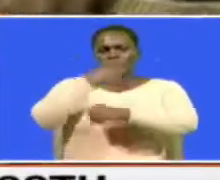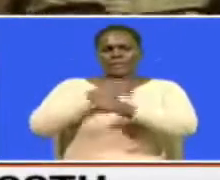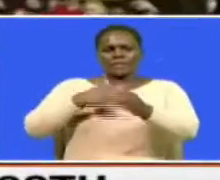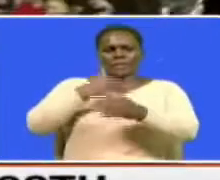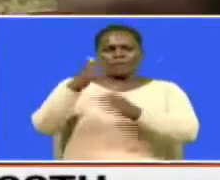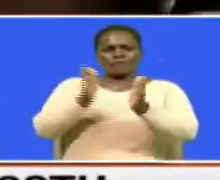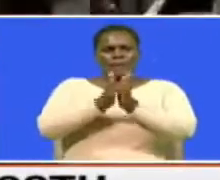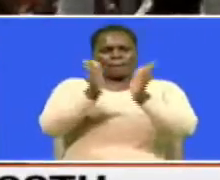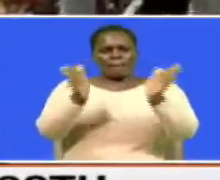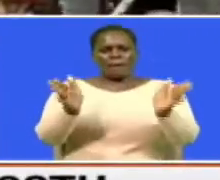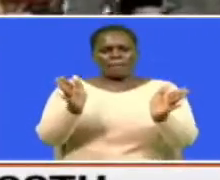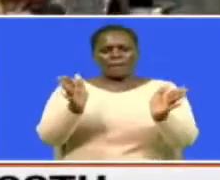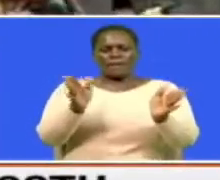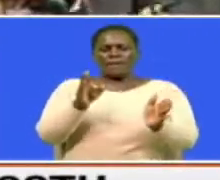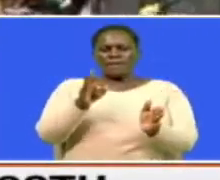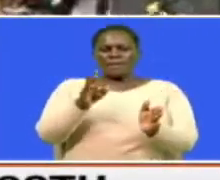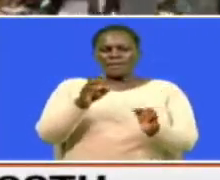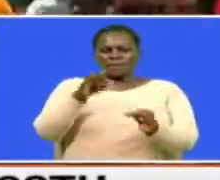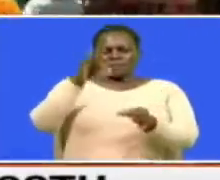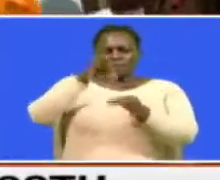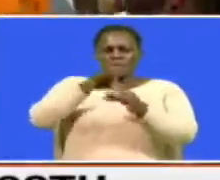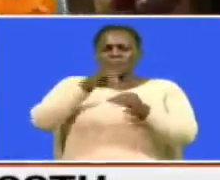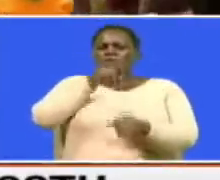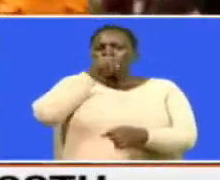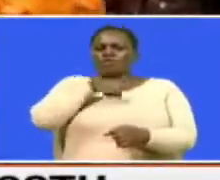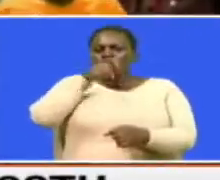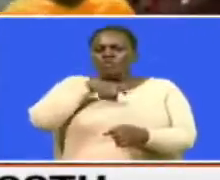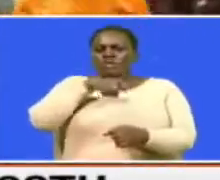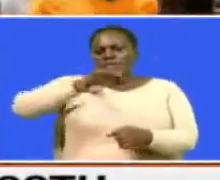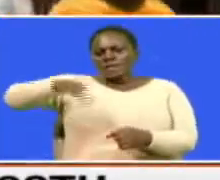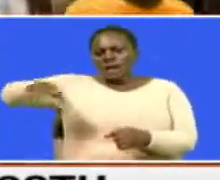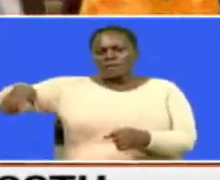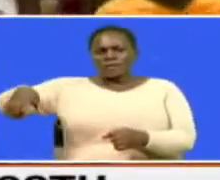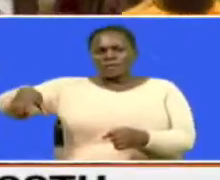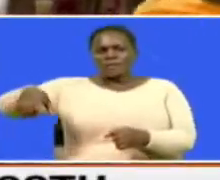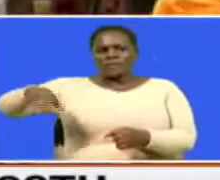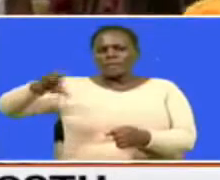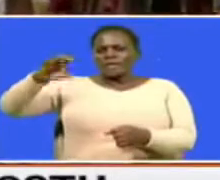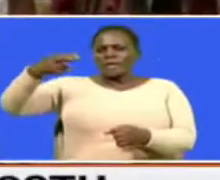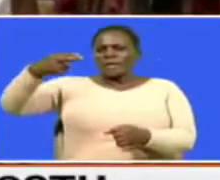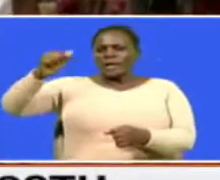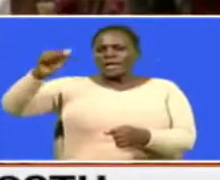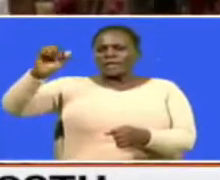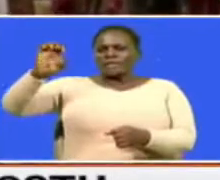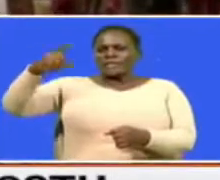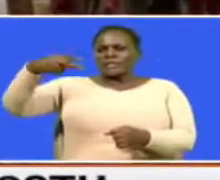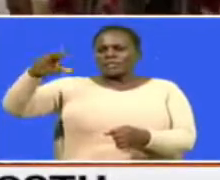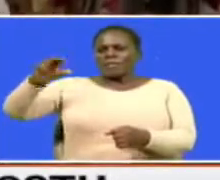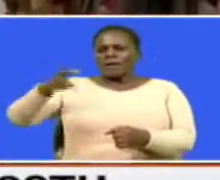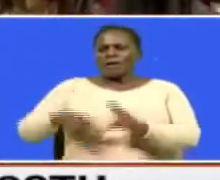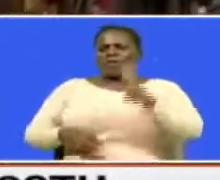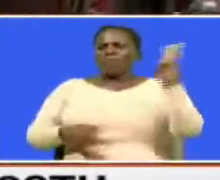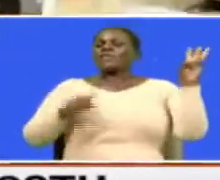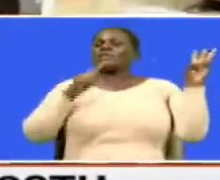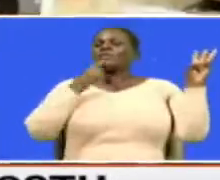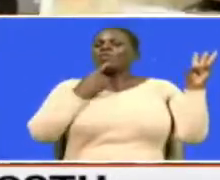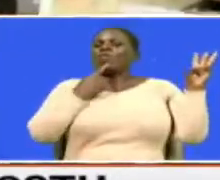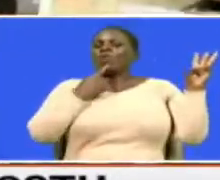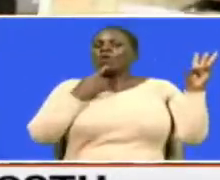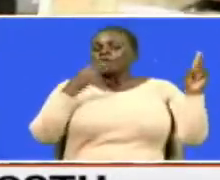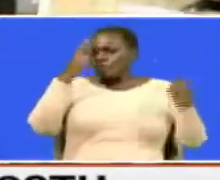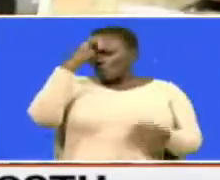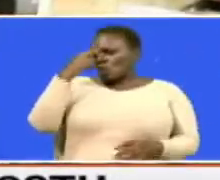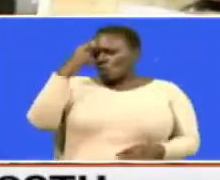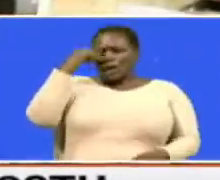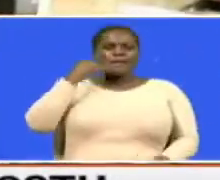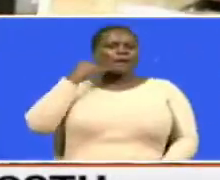after residents of Kitui Rural Constituency in Kitui County, Kachiliba and Pokot South in West Pokot County, and